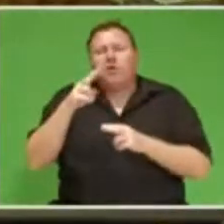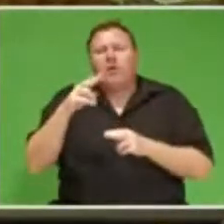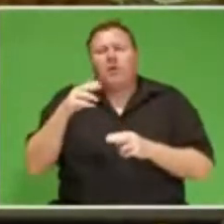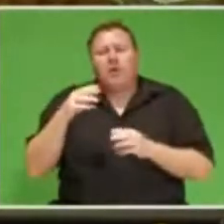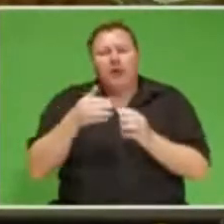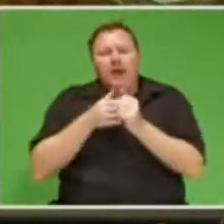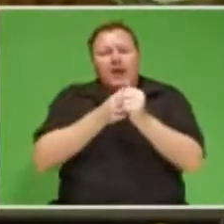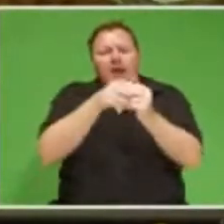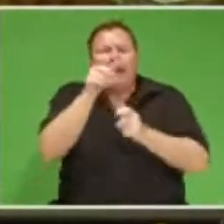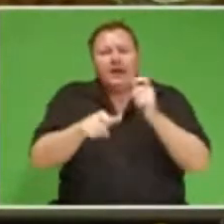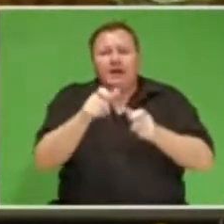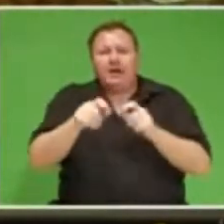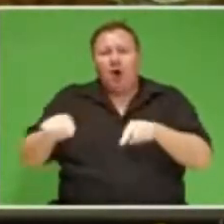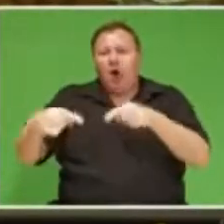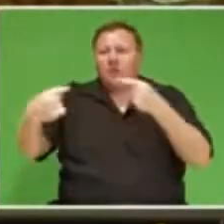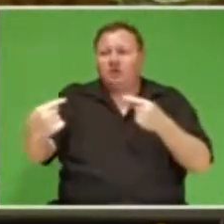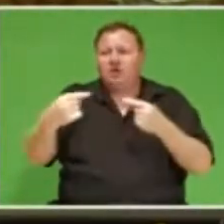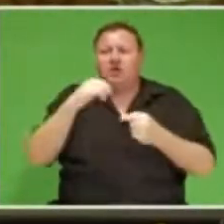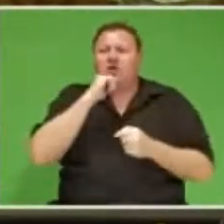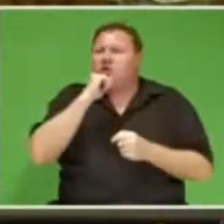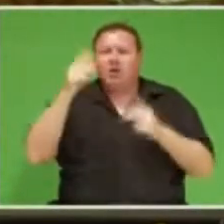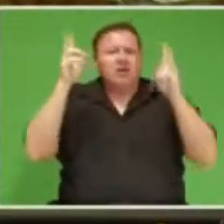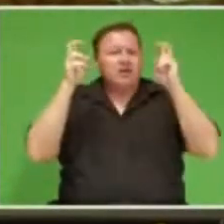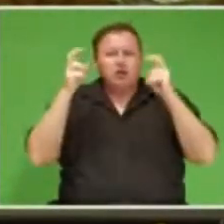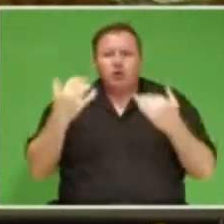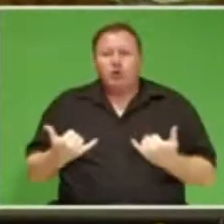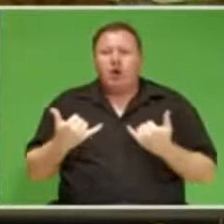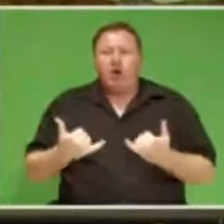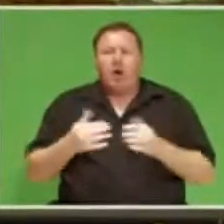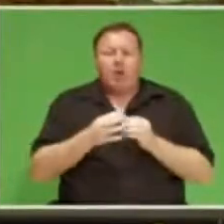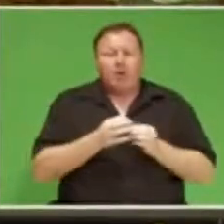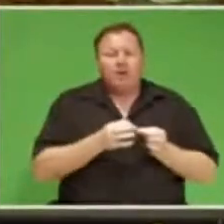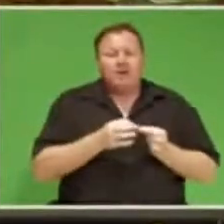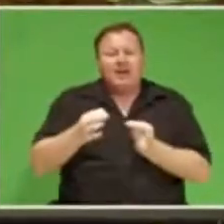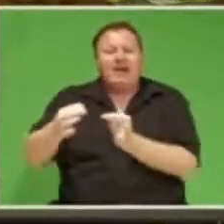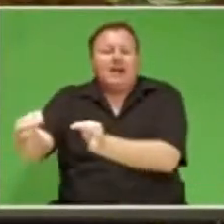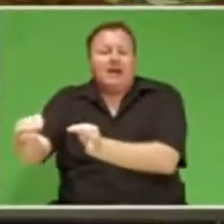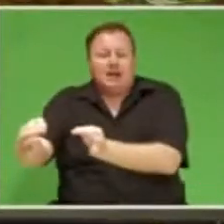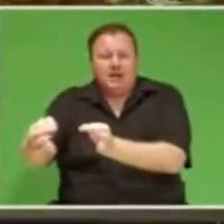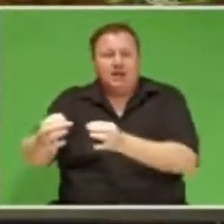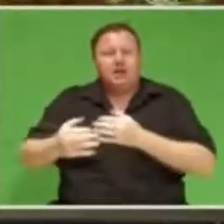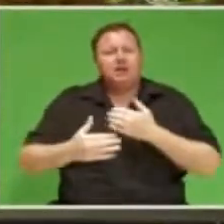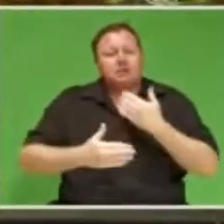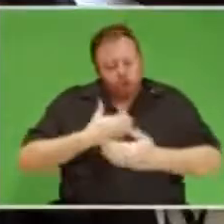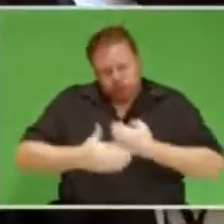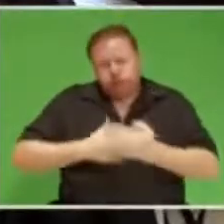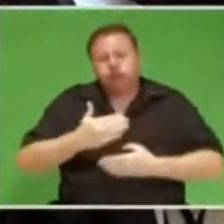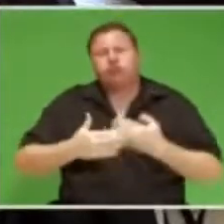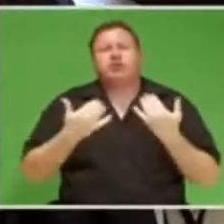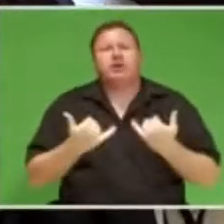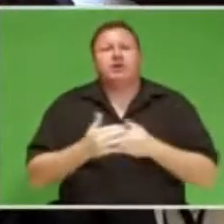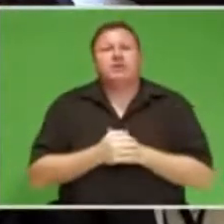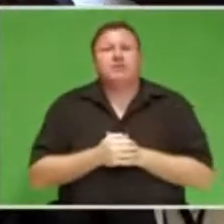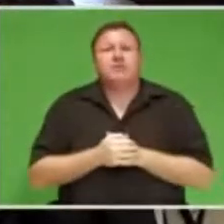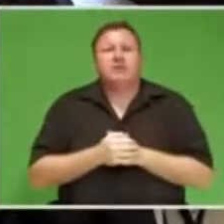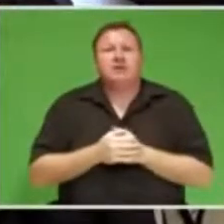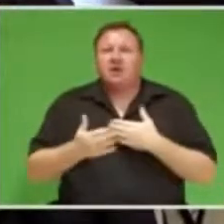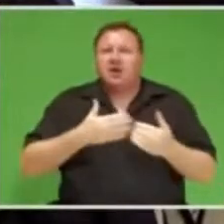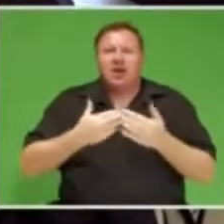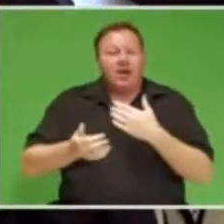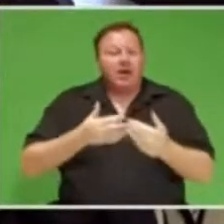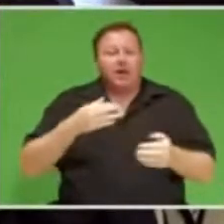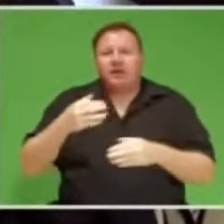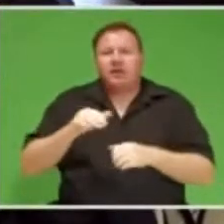this should not be a matter now that delays the proceedings anymore. Anything else